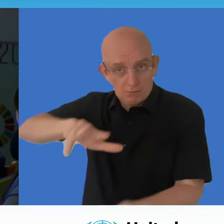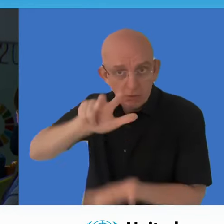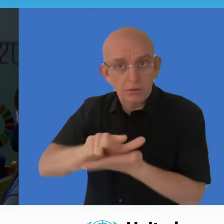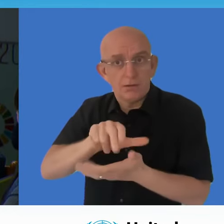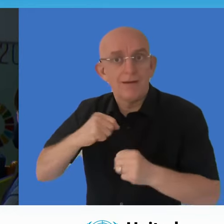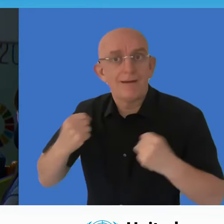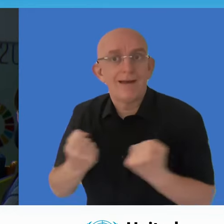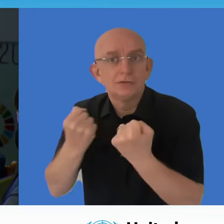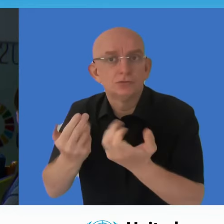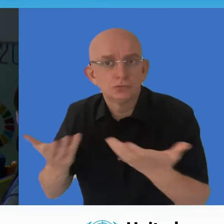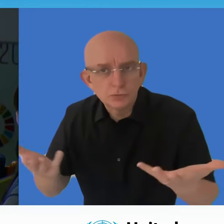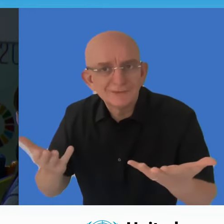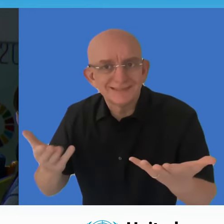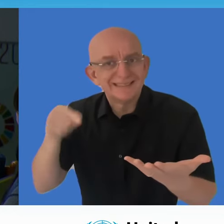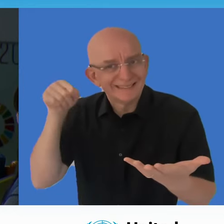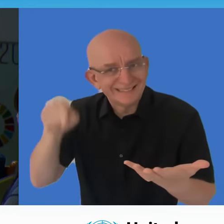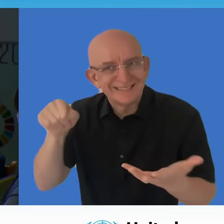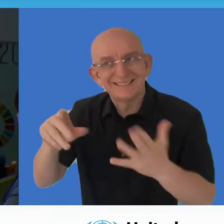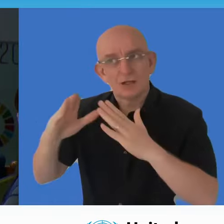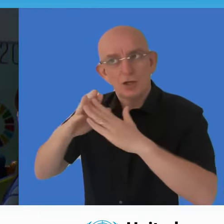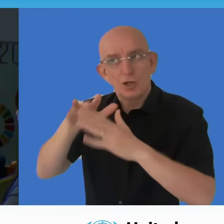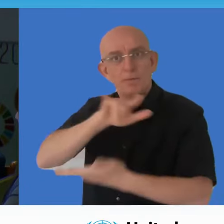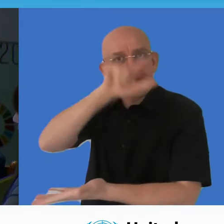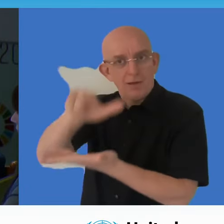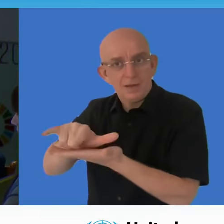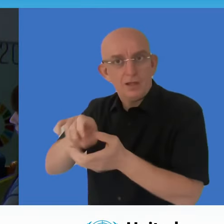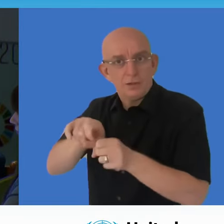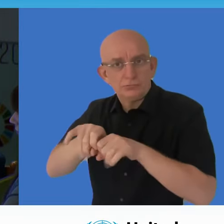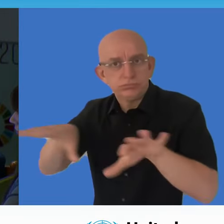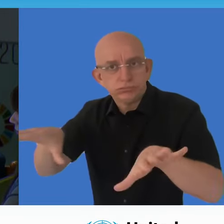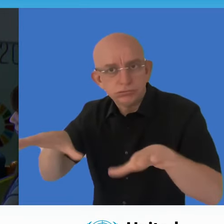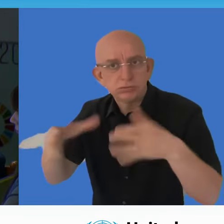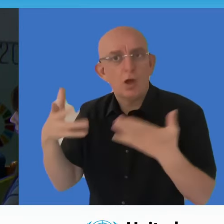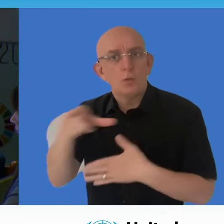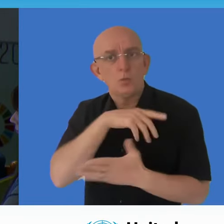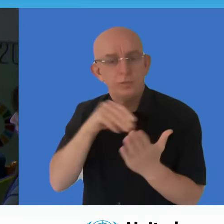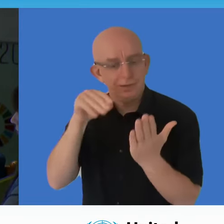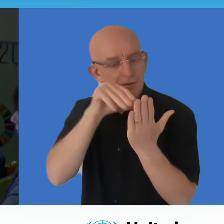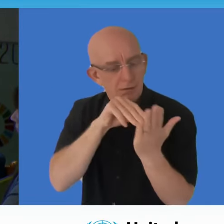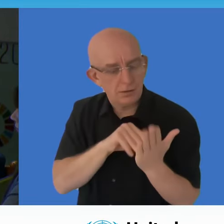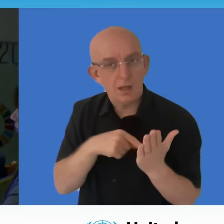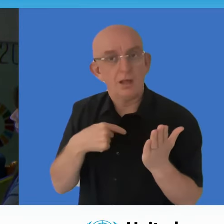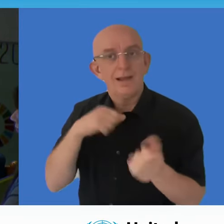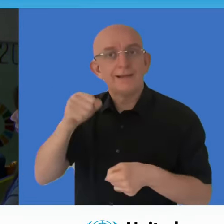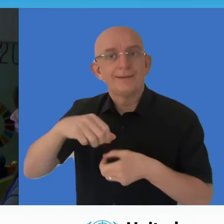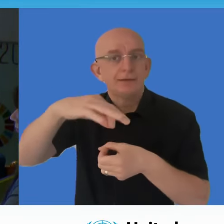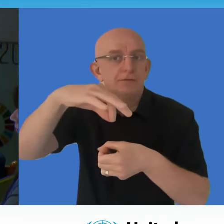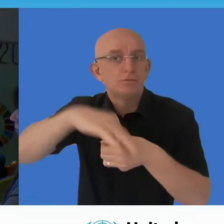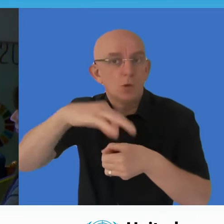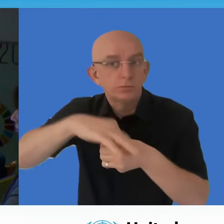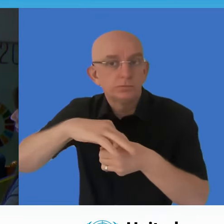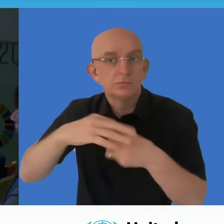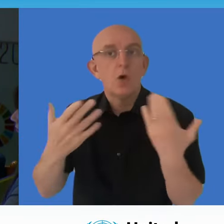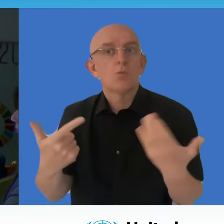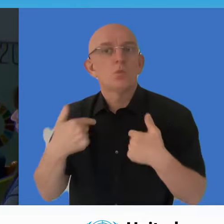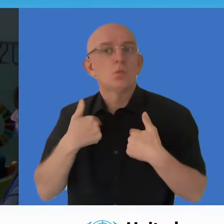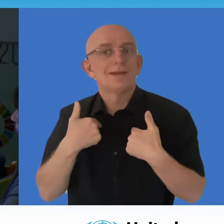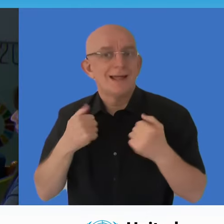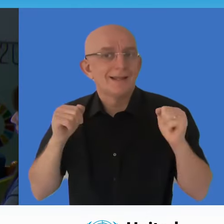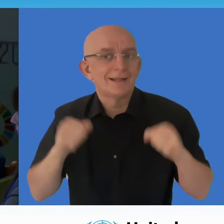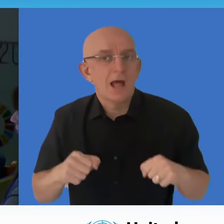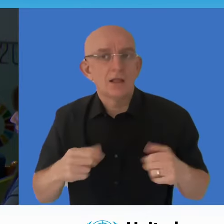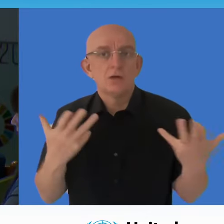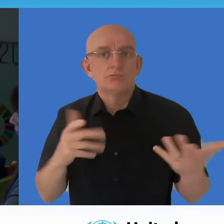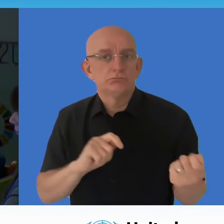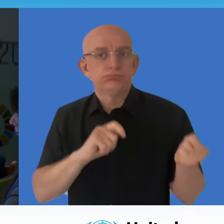register to vote, and then we vote. We leverage every platform at our disposal, from TikTok to town halls, to make sure that